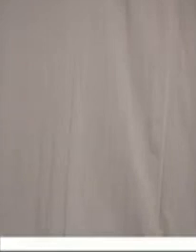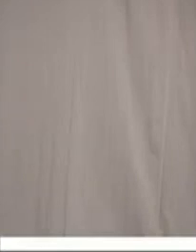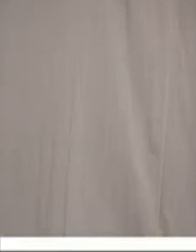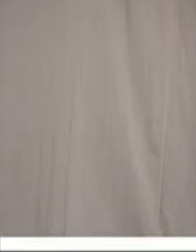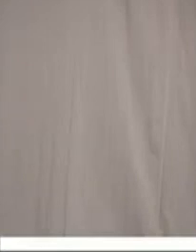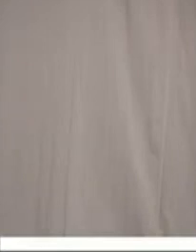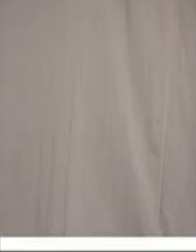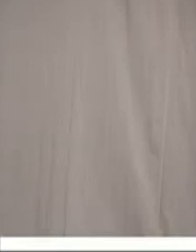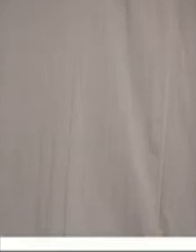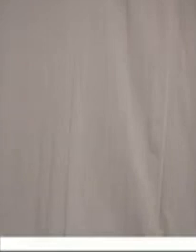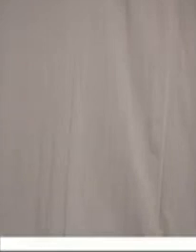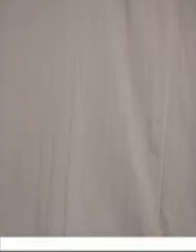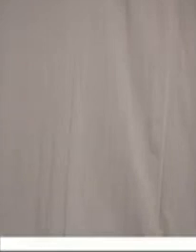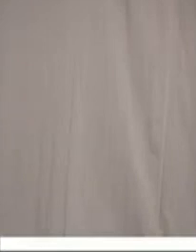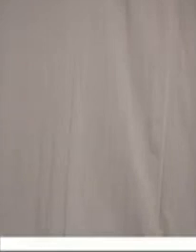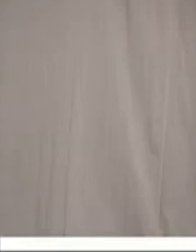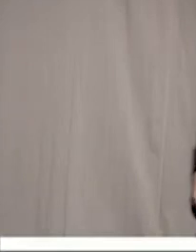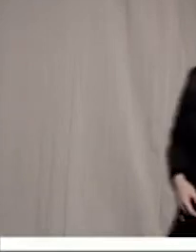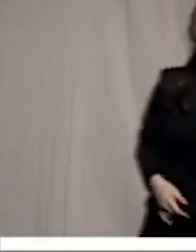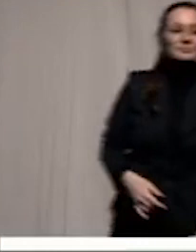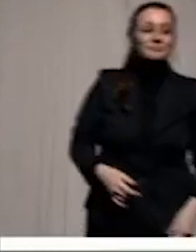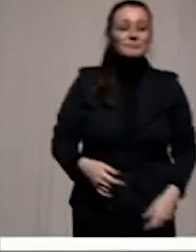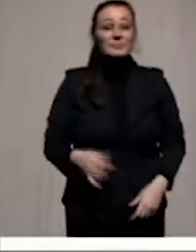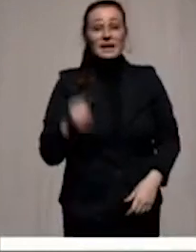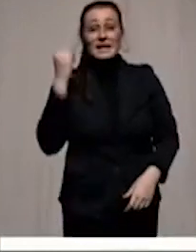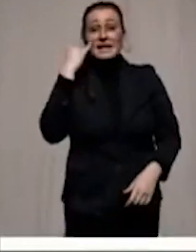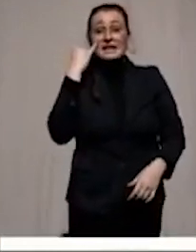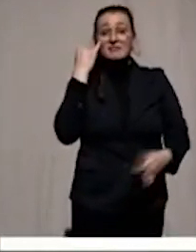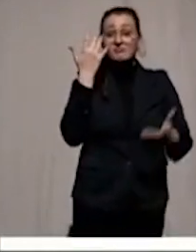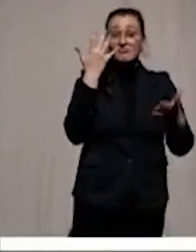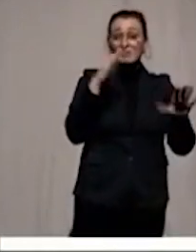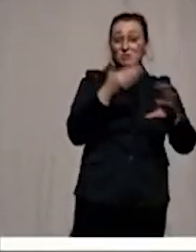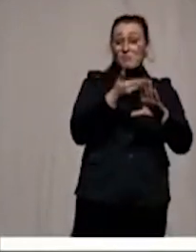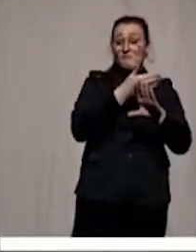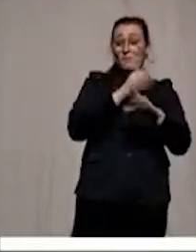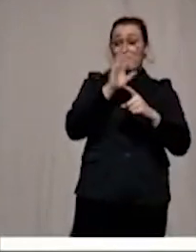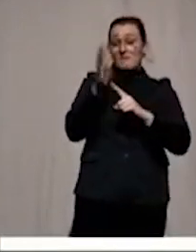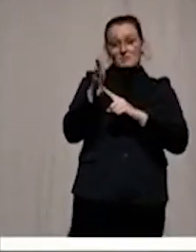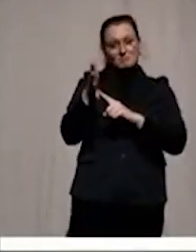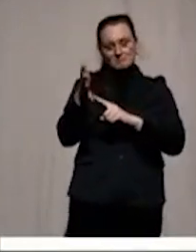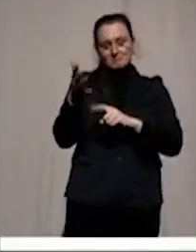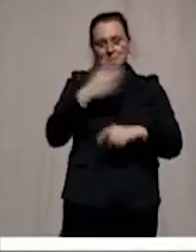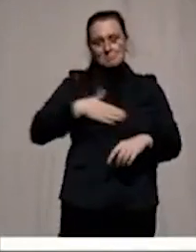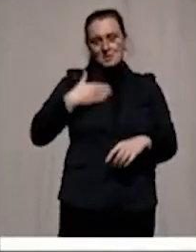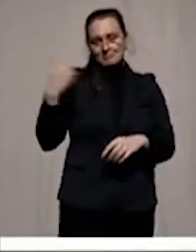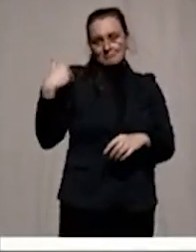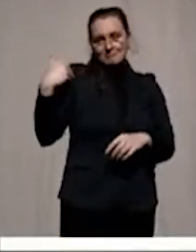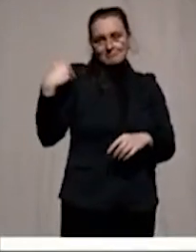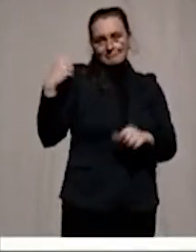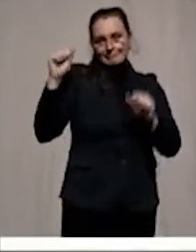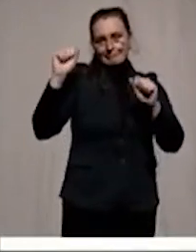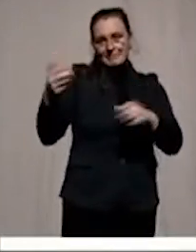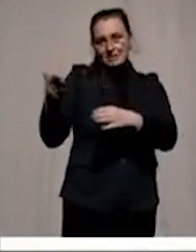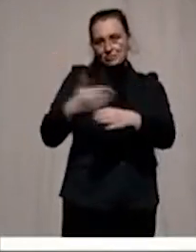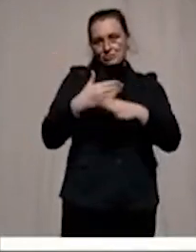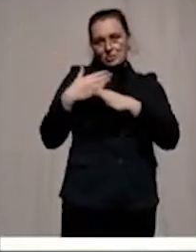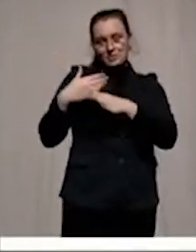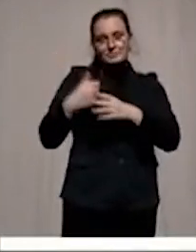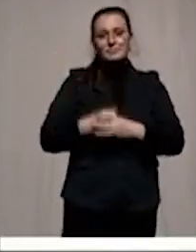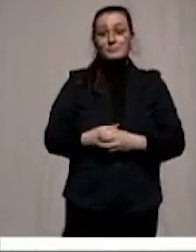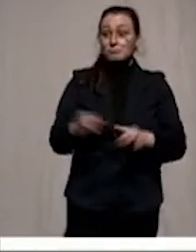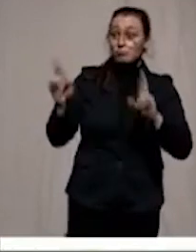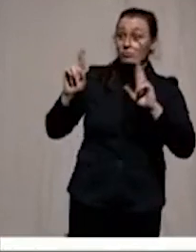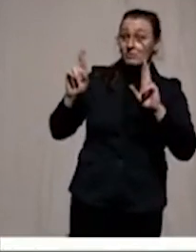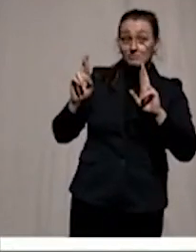And even if you're finished before the 5 minutes, you can just let me know when everybody's done and ready to go, and we'll share. All right. I'm ready when they are. You ready to